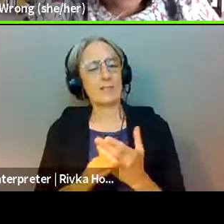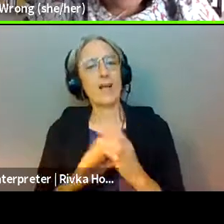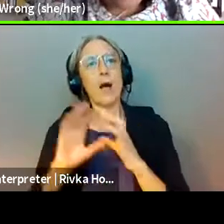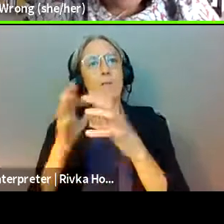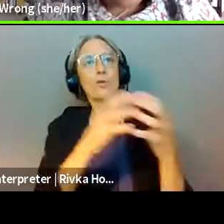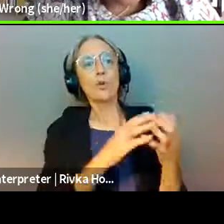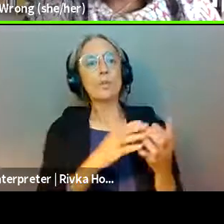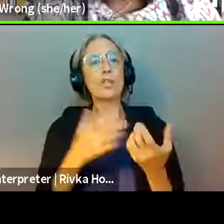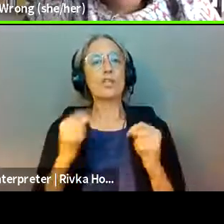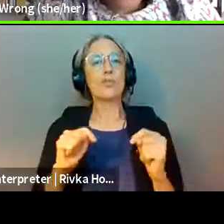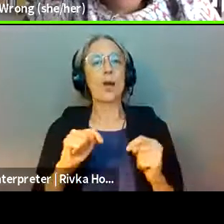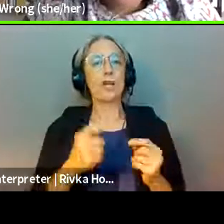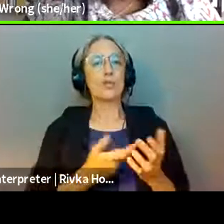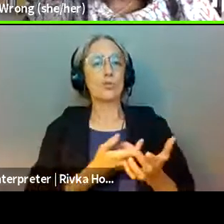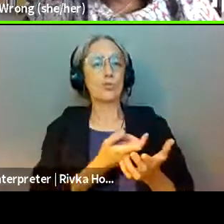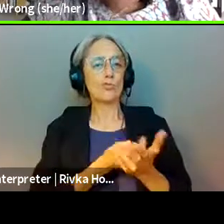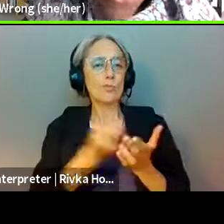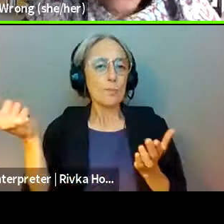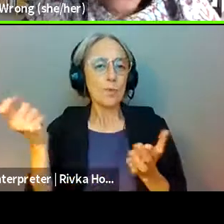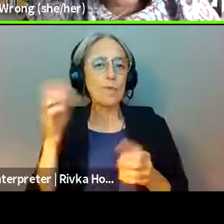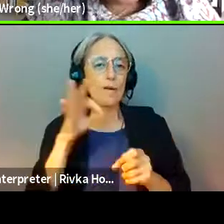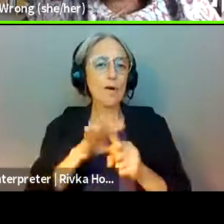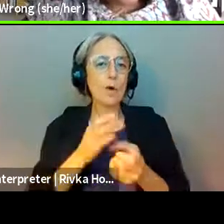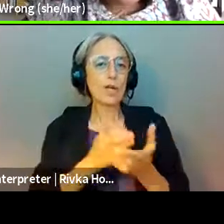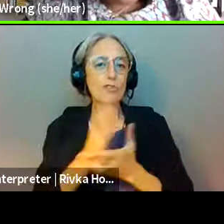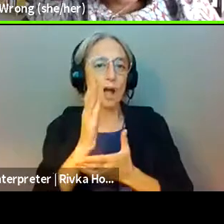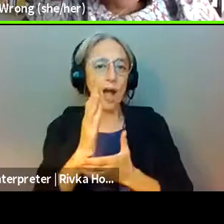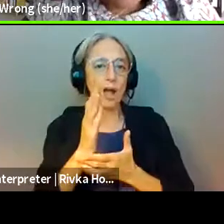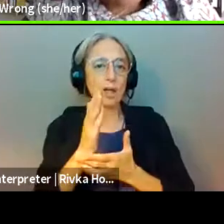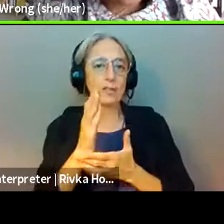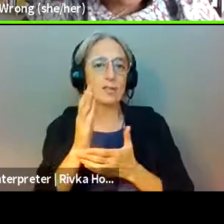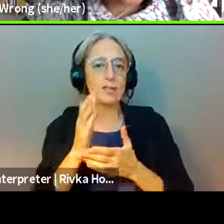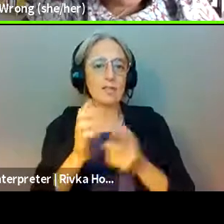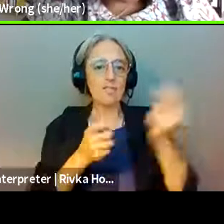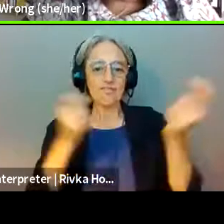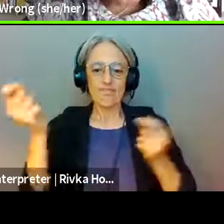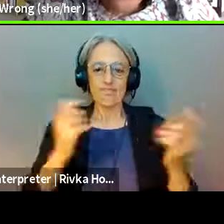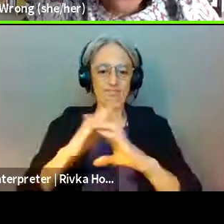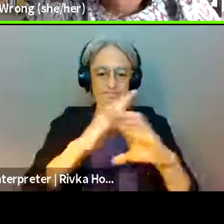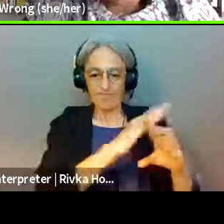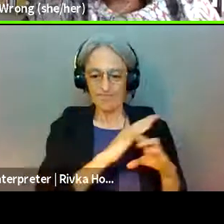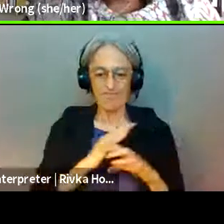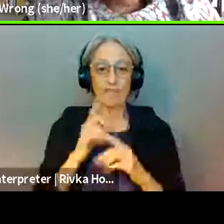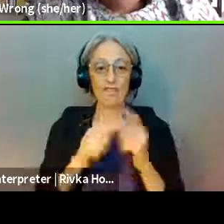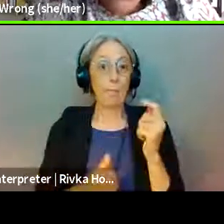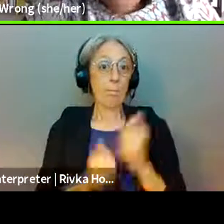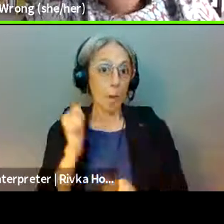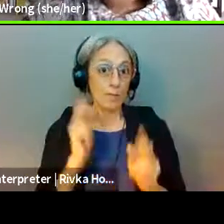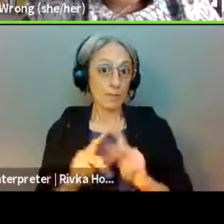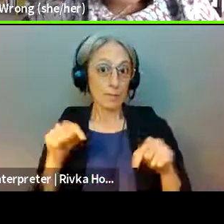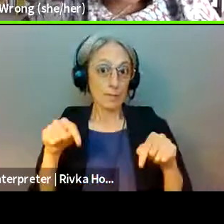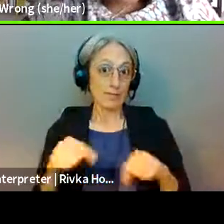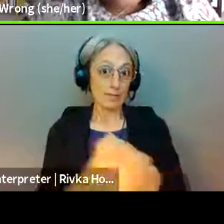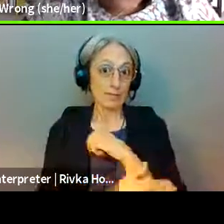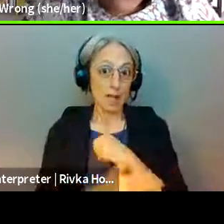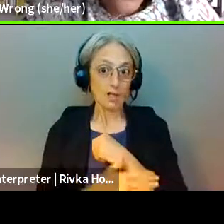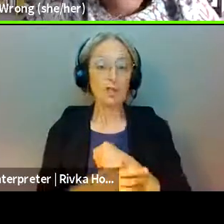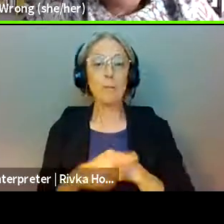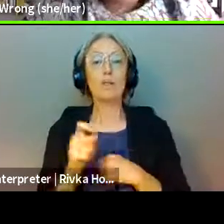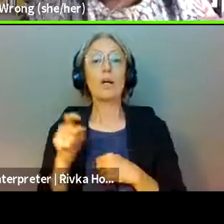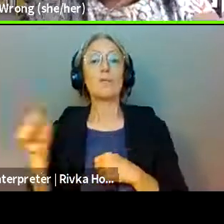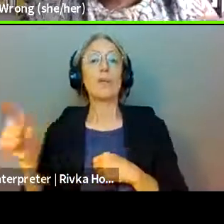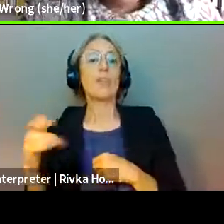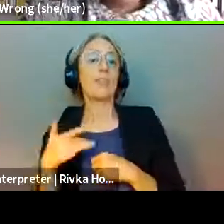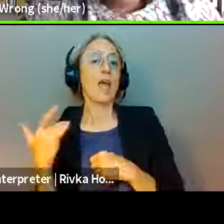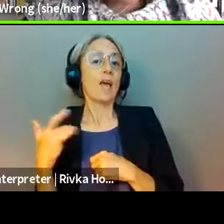voting rights from the majority in this country because they fear slipping into the